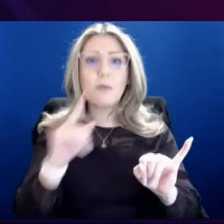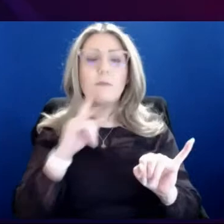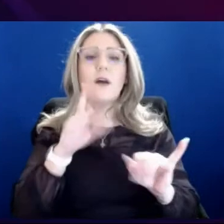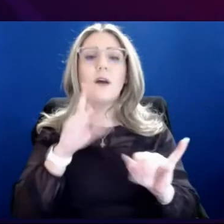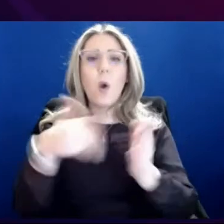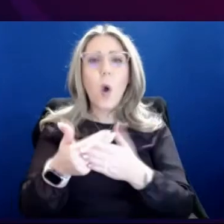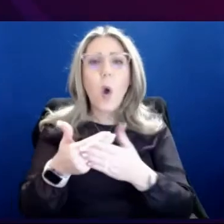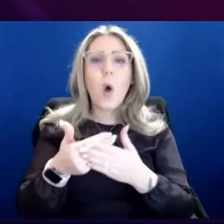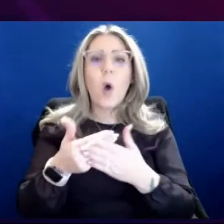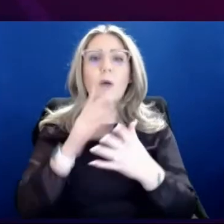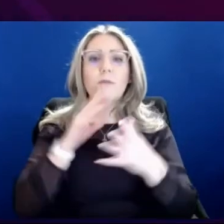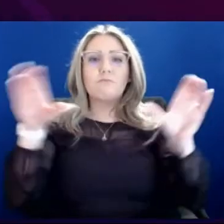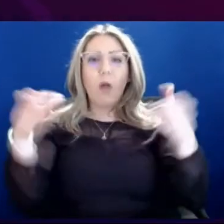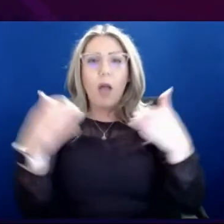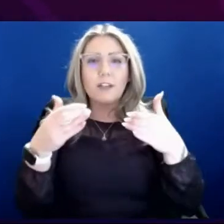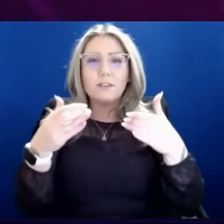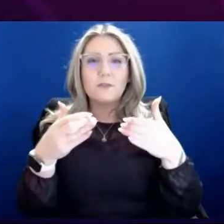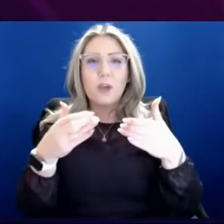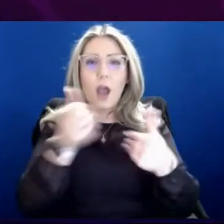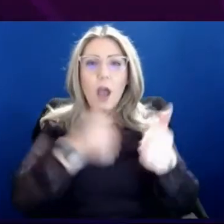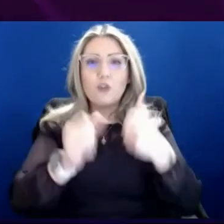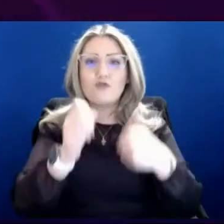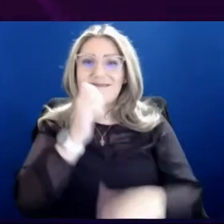under non-Hodgkin lymphoma.